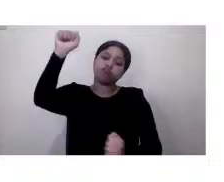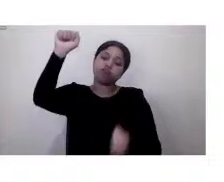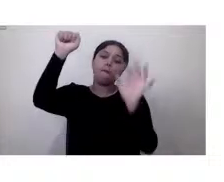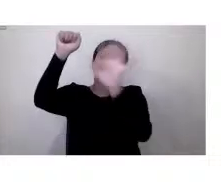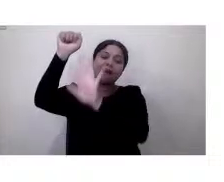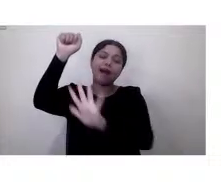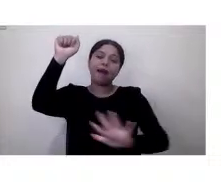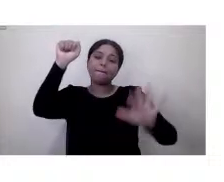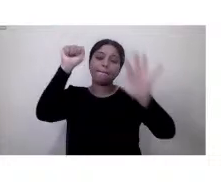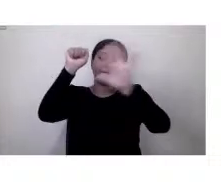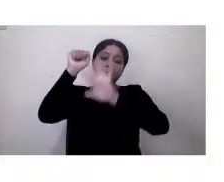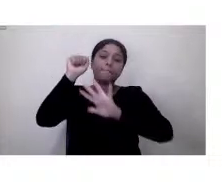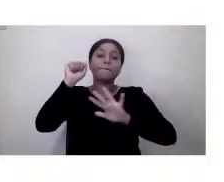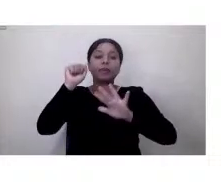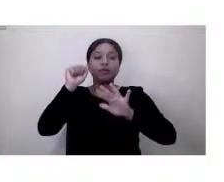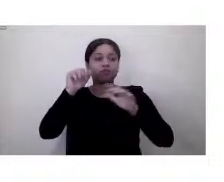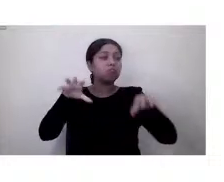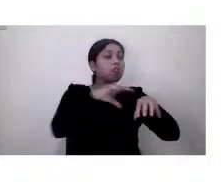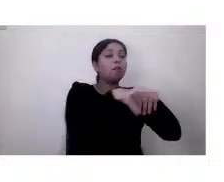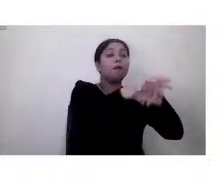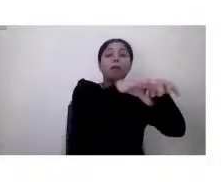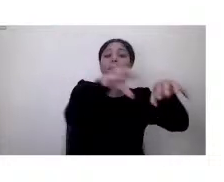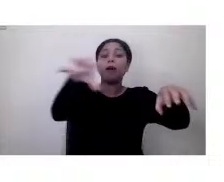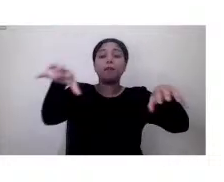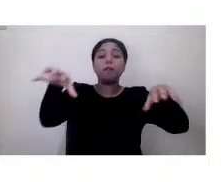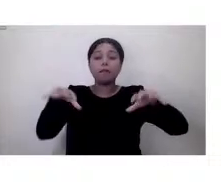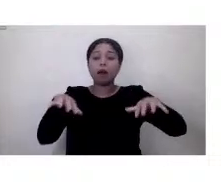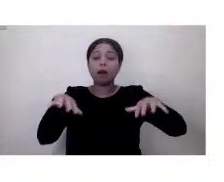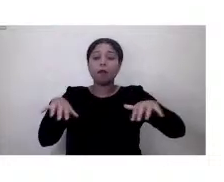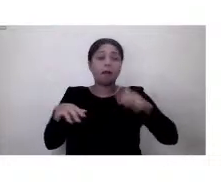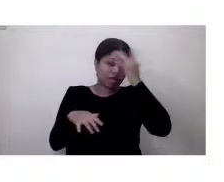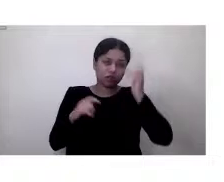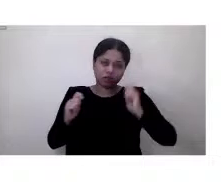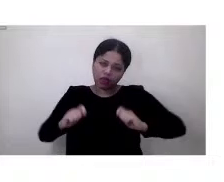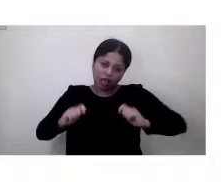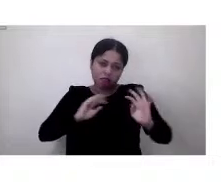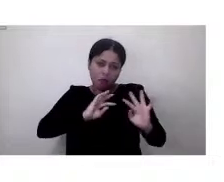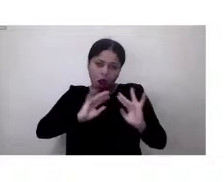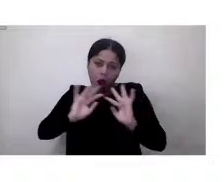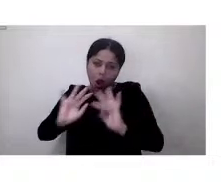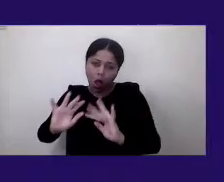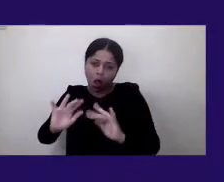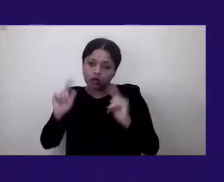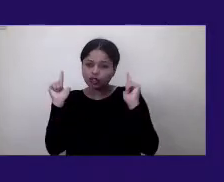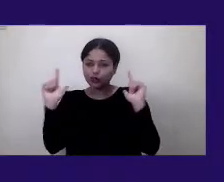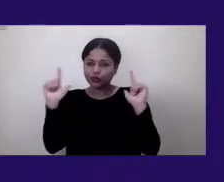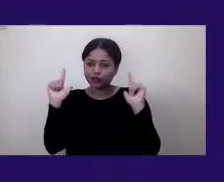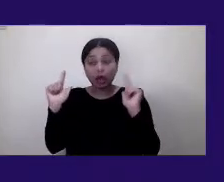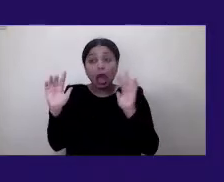leisure time, but with the least harm to the environment.